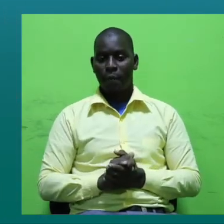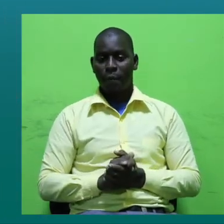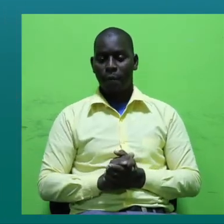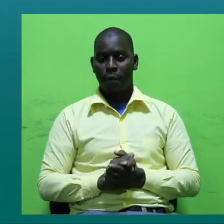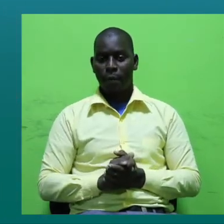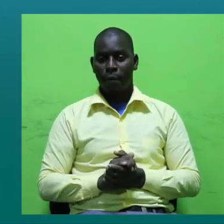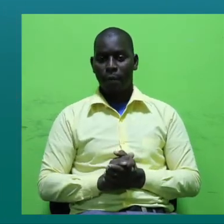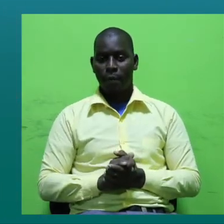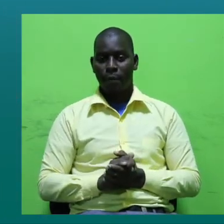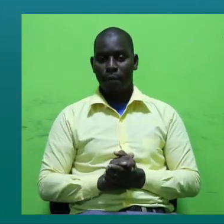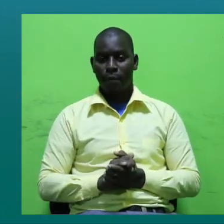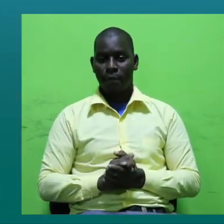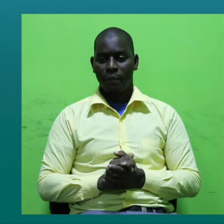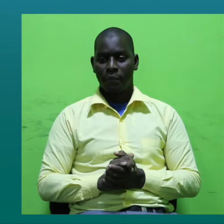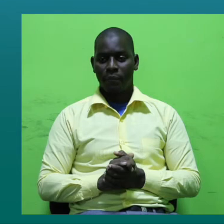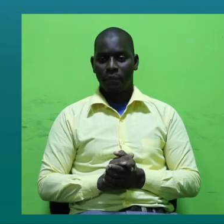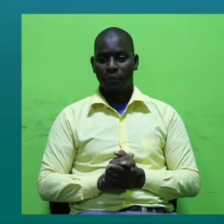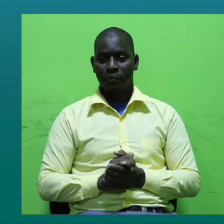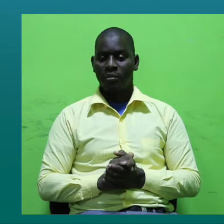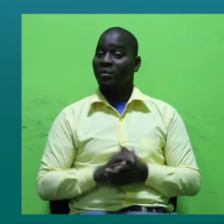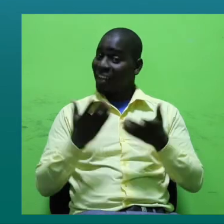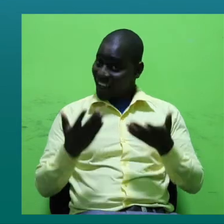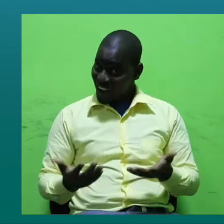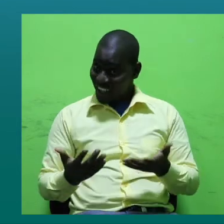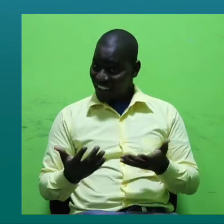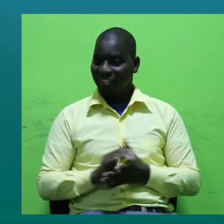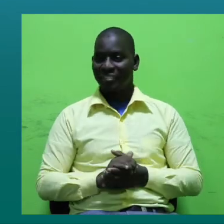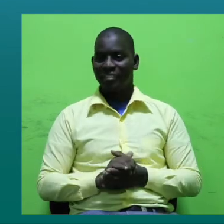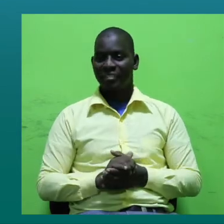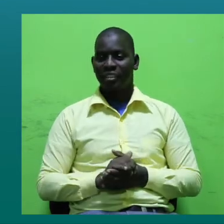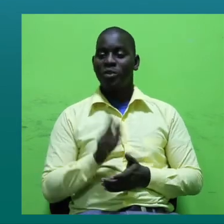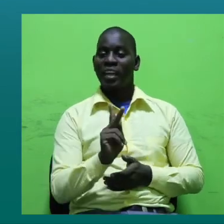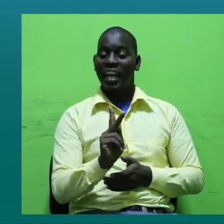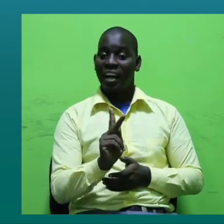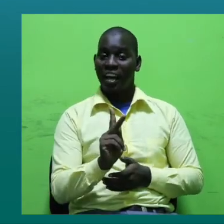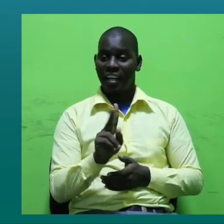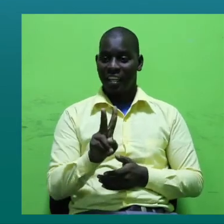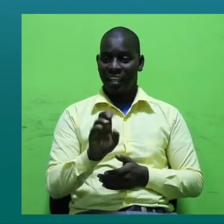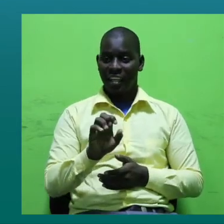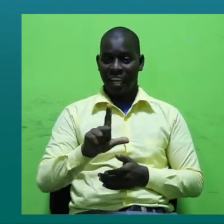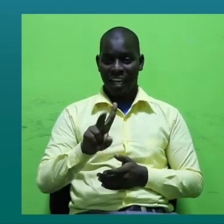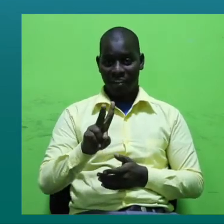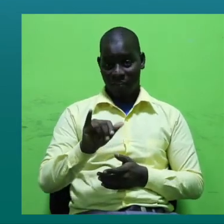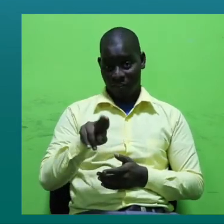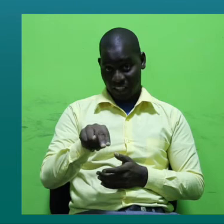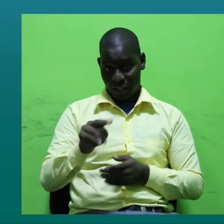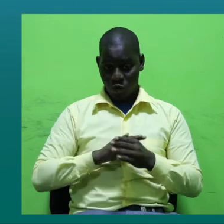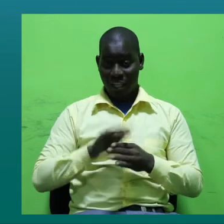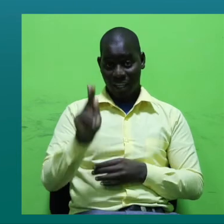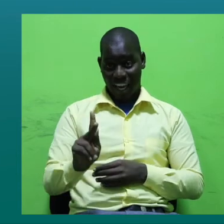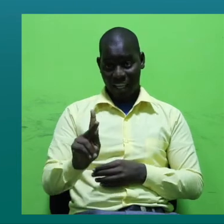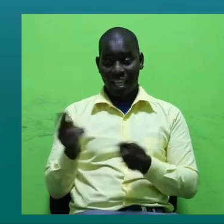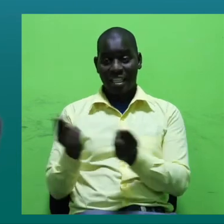So let's move on with the next basic skill in scientific method, that is experimentation. As you are